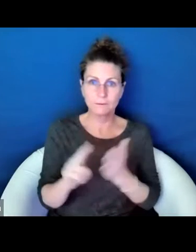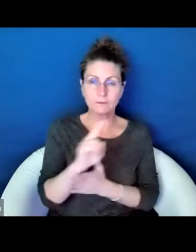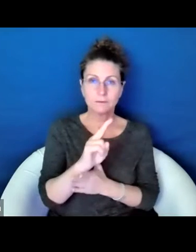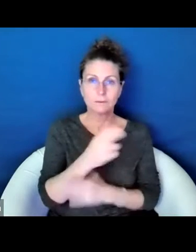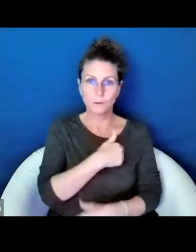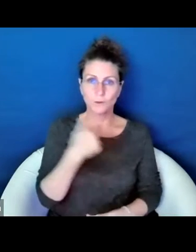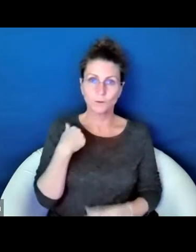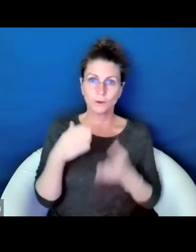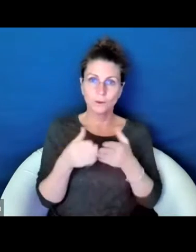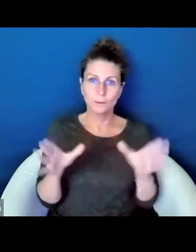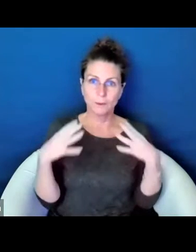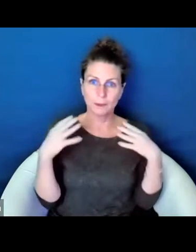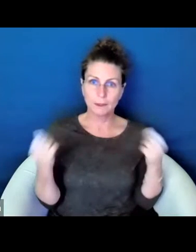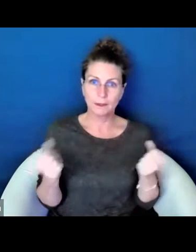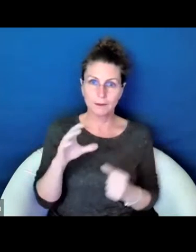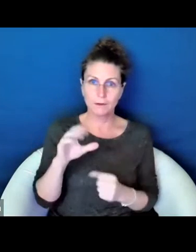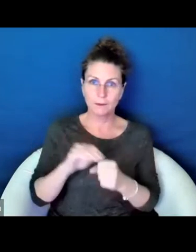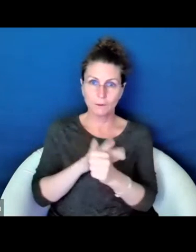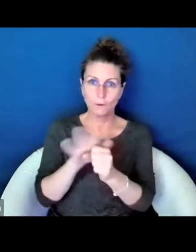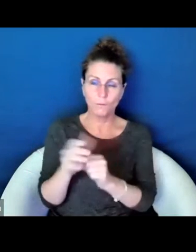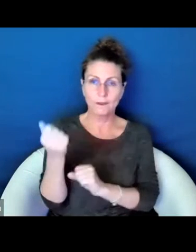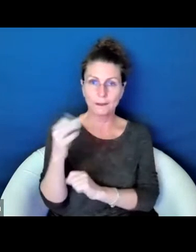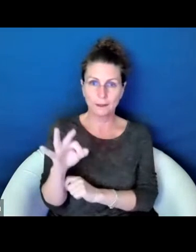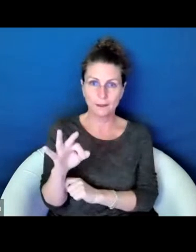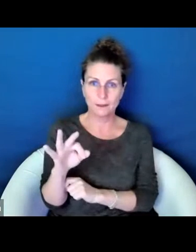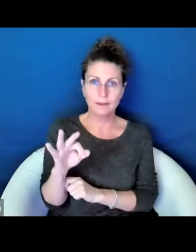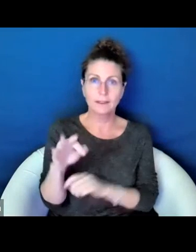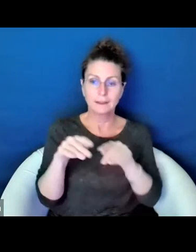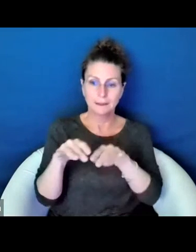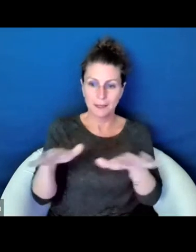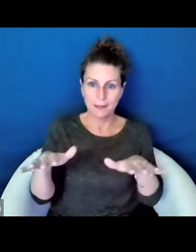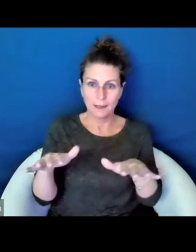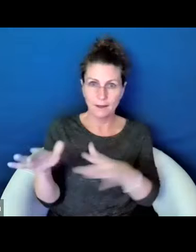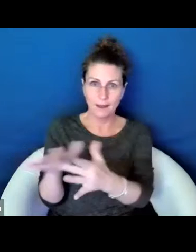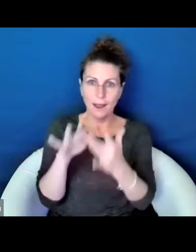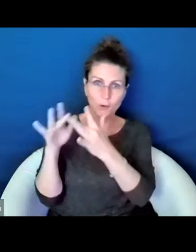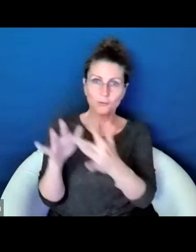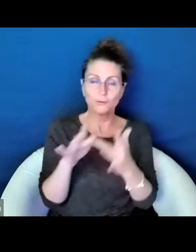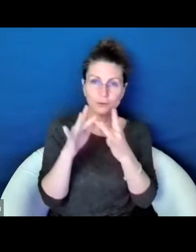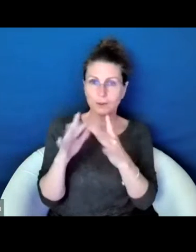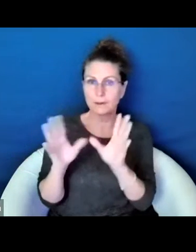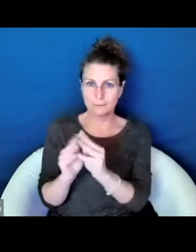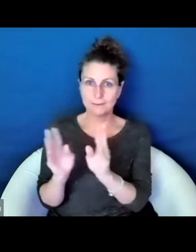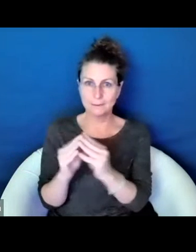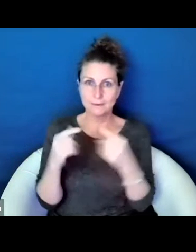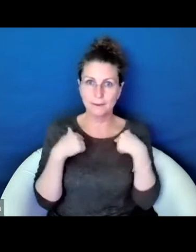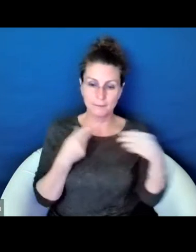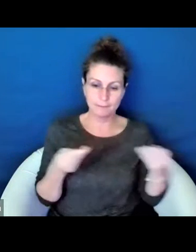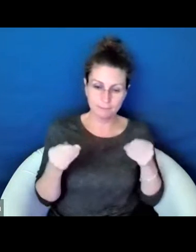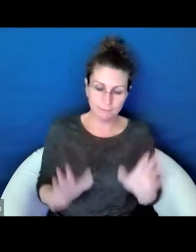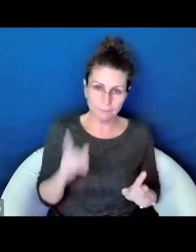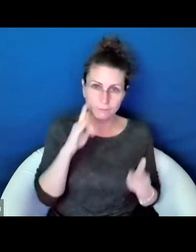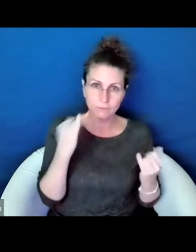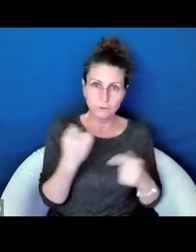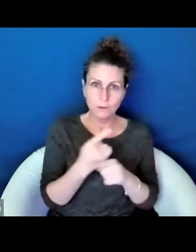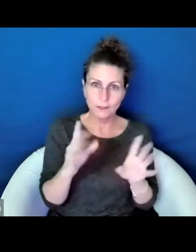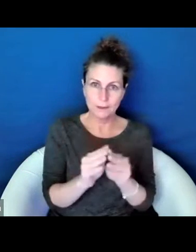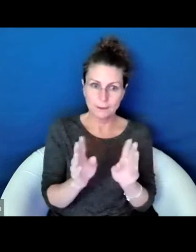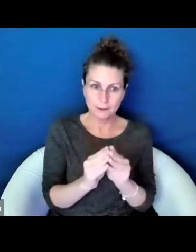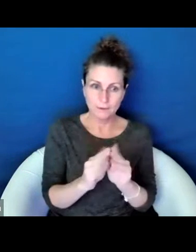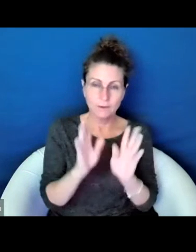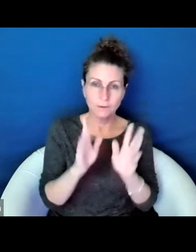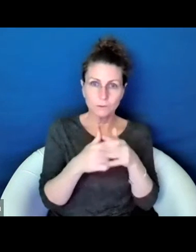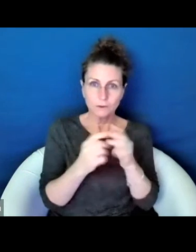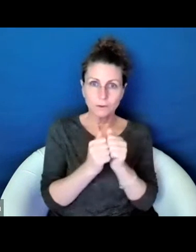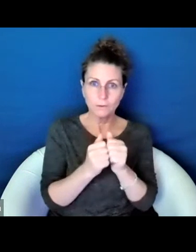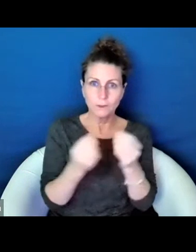Health COVID-19 outreach session, and I will be your moderator for today's session. Let's begin with our land